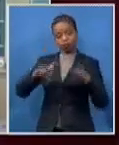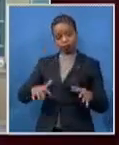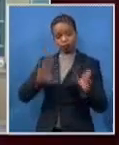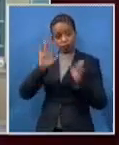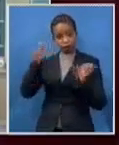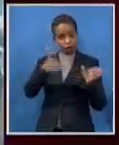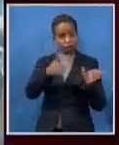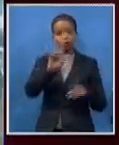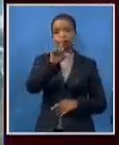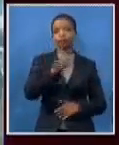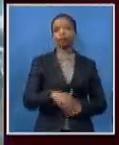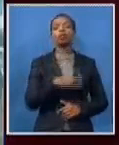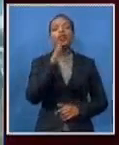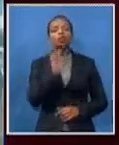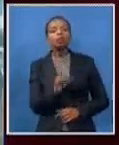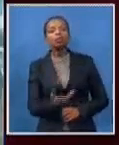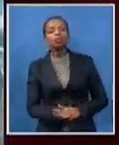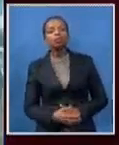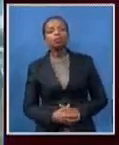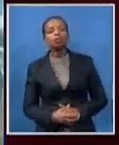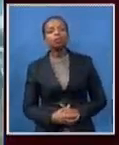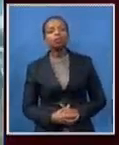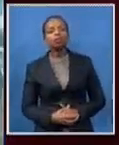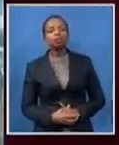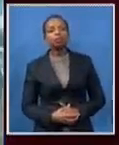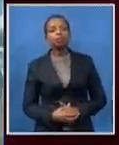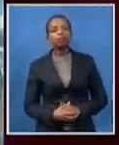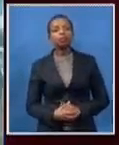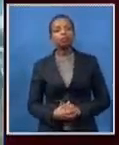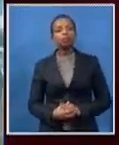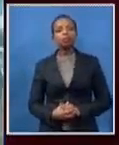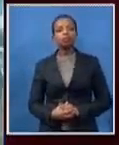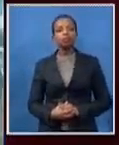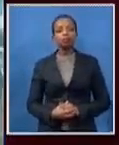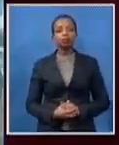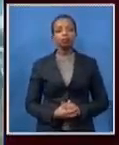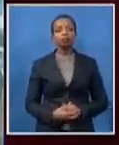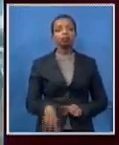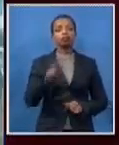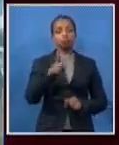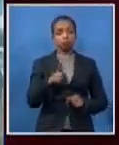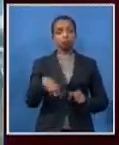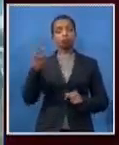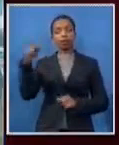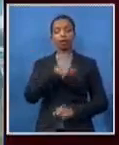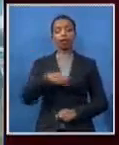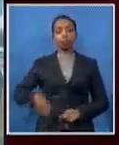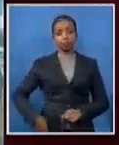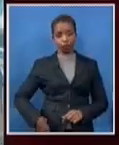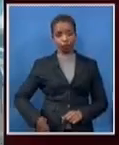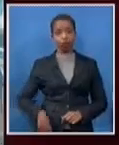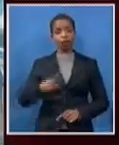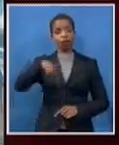Well, in February this year, in the State of the Nation address, the president made a series